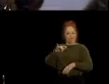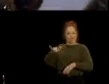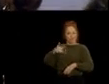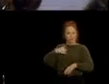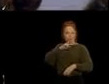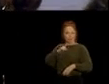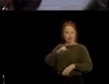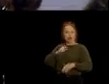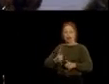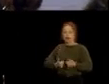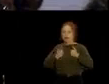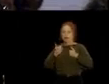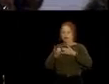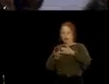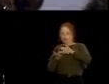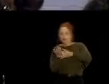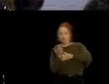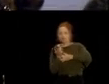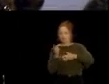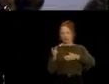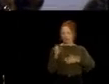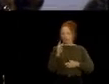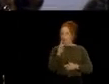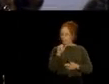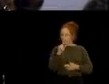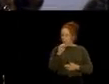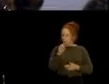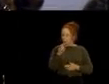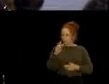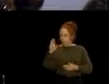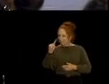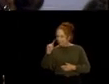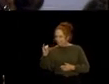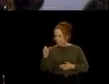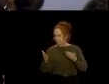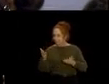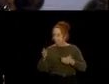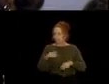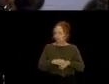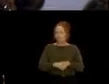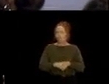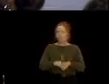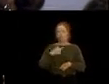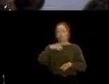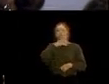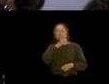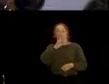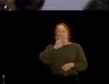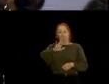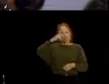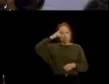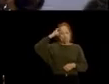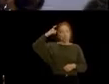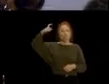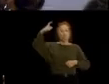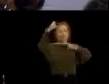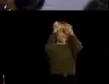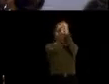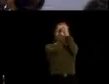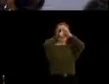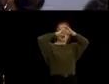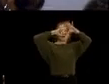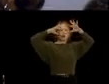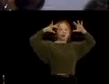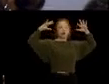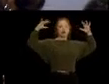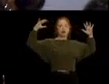dreamer, Yeah. did your dreams become mastersized to a point where it was everything that you ever